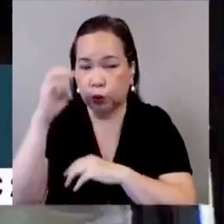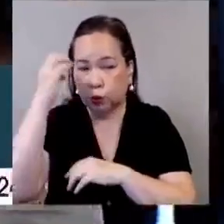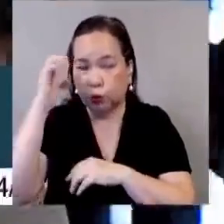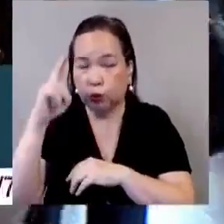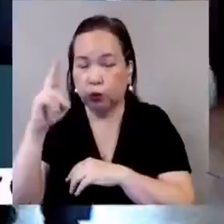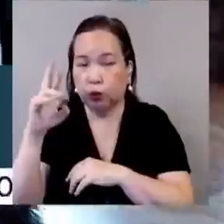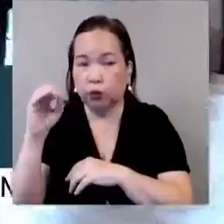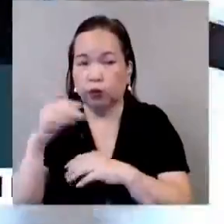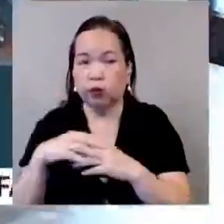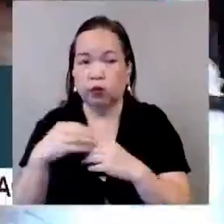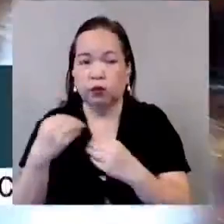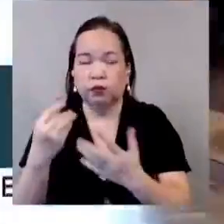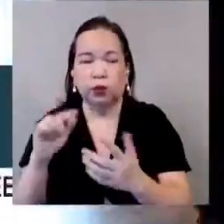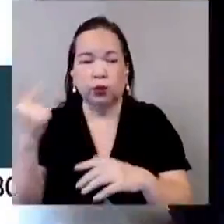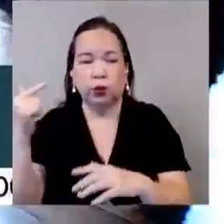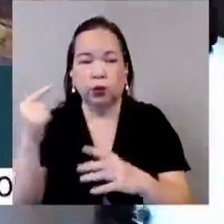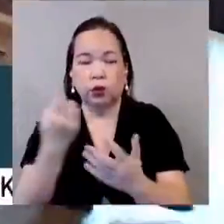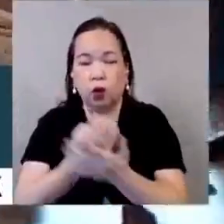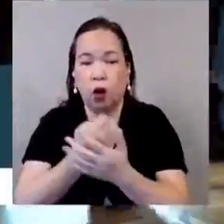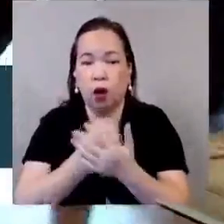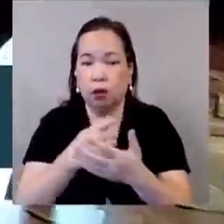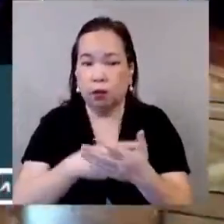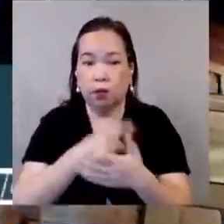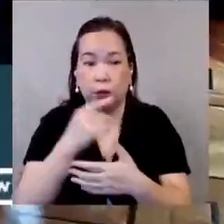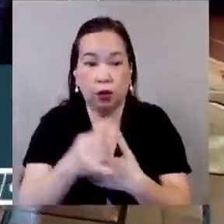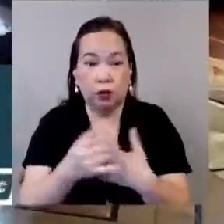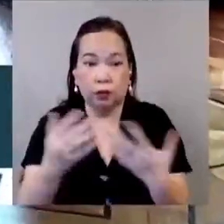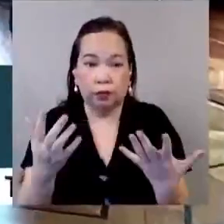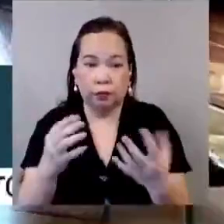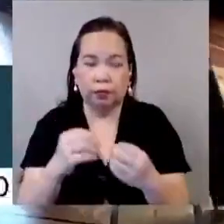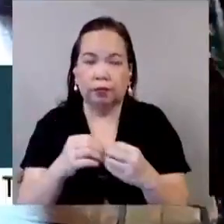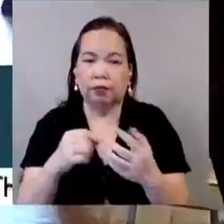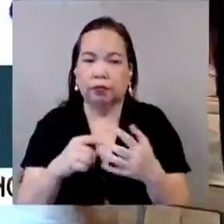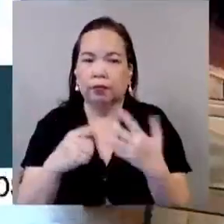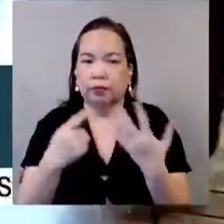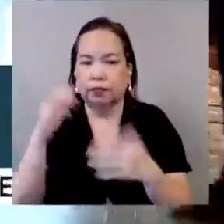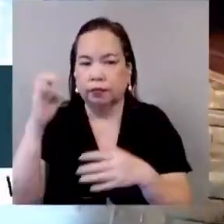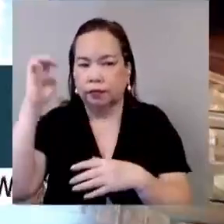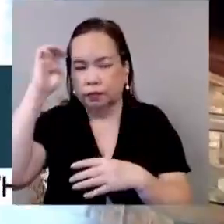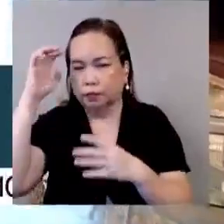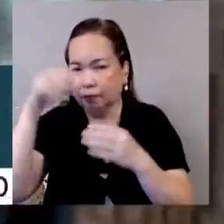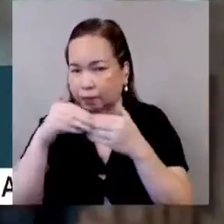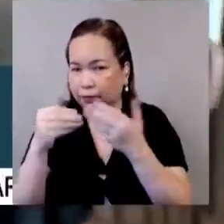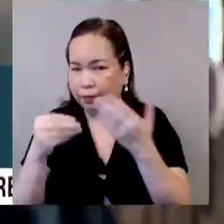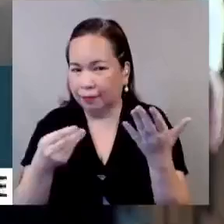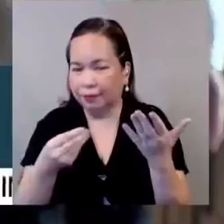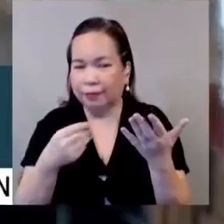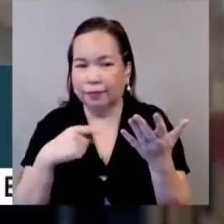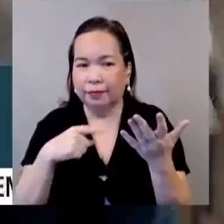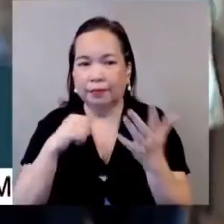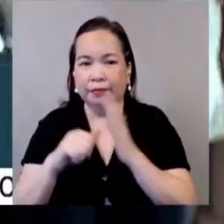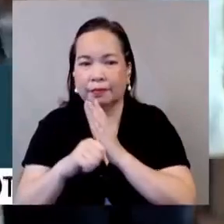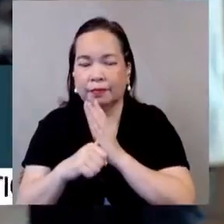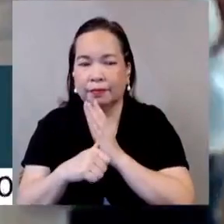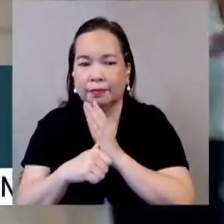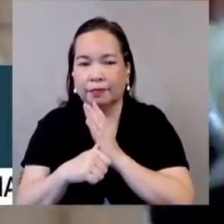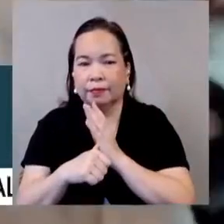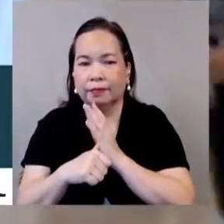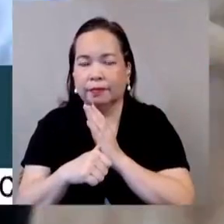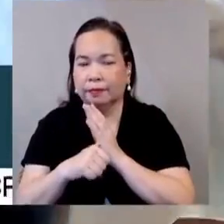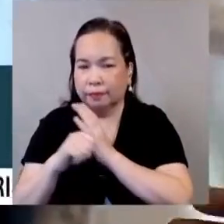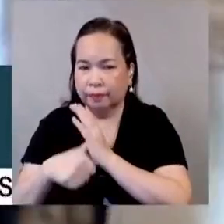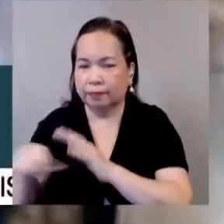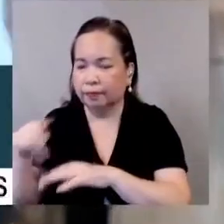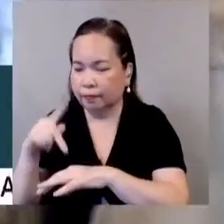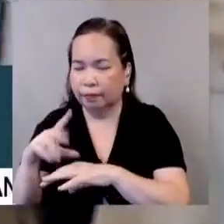economy project. And aside from that, Carmina, the European leader also underscored that the Philippines and the European Union is